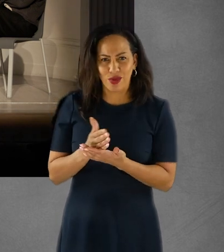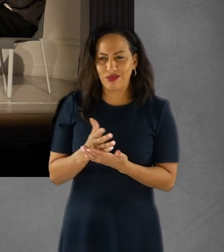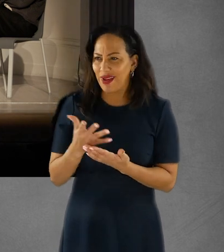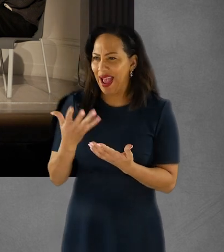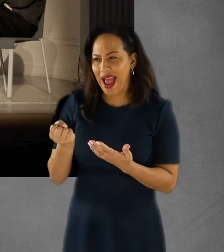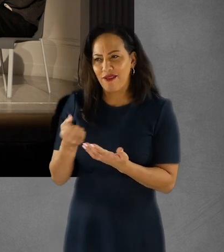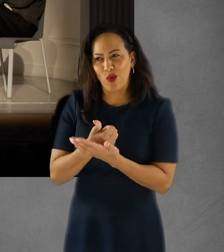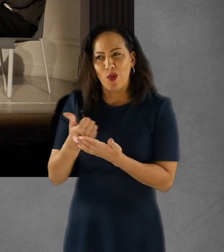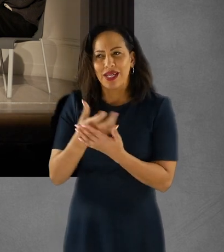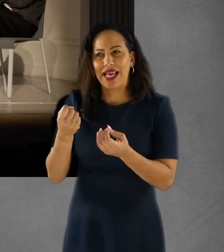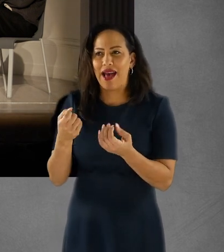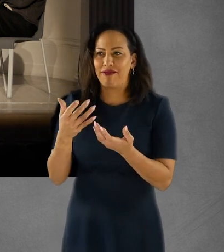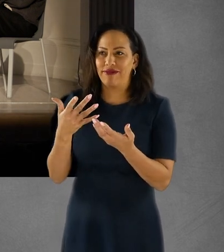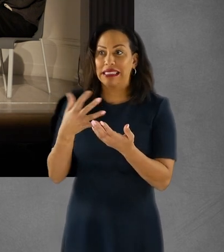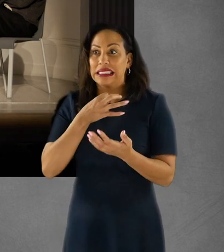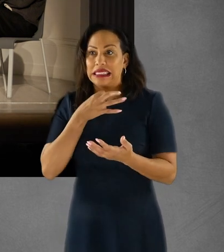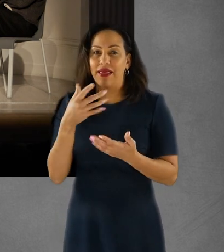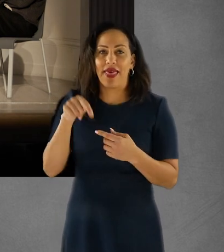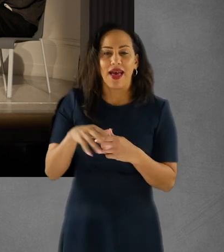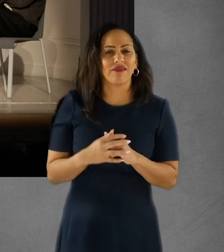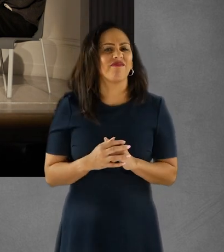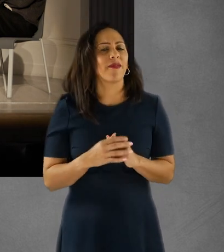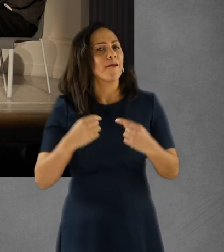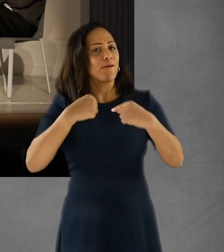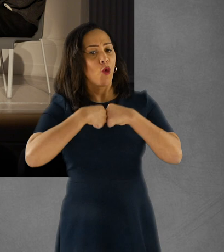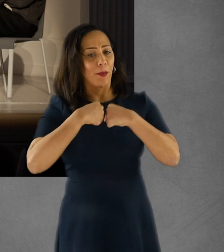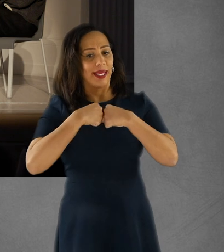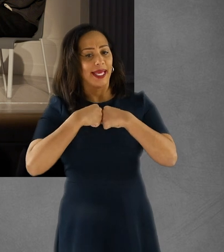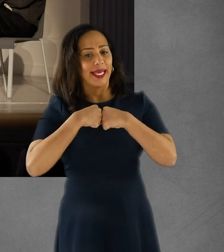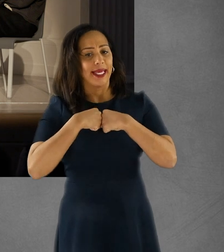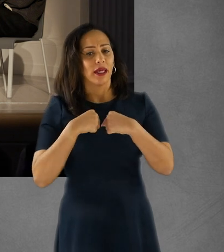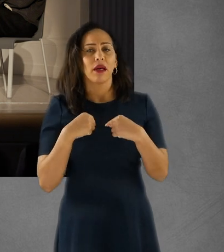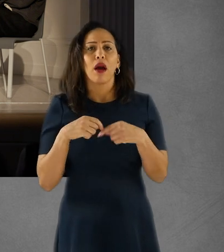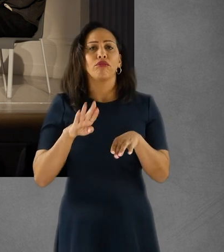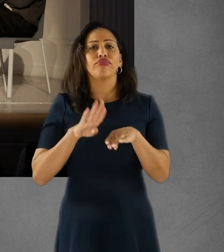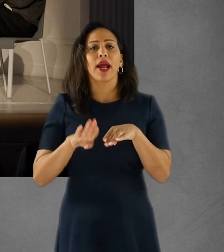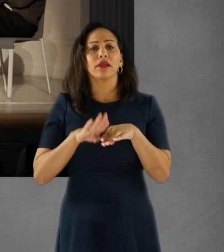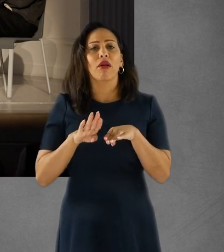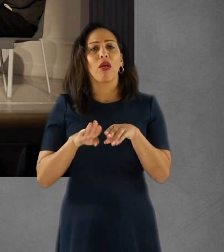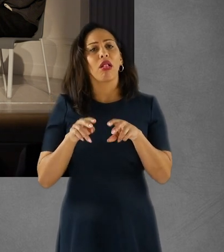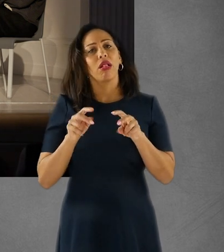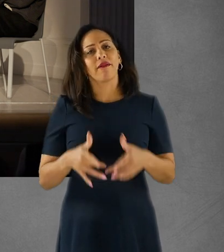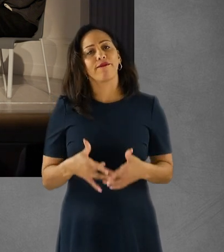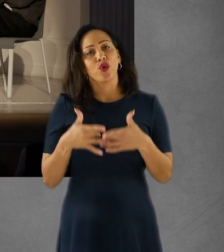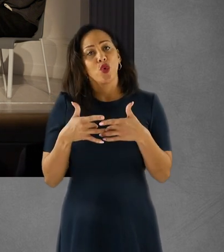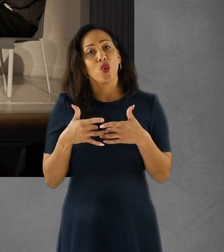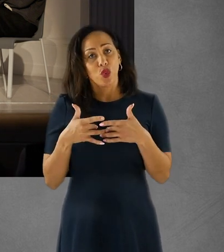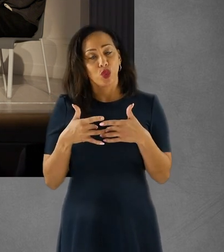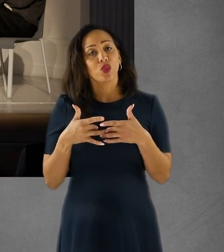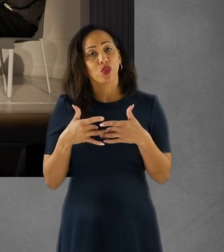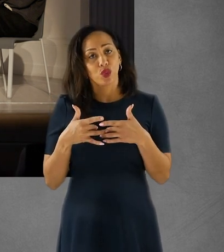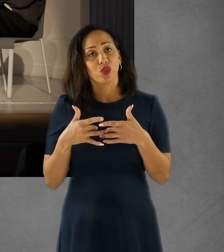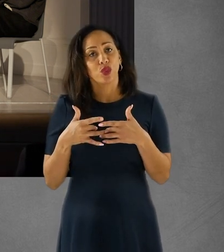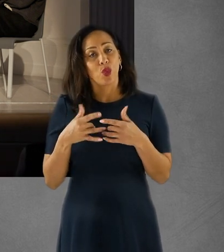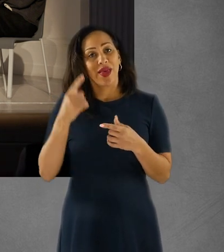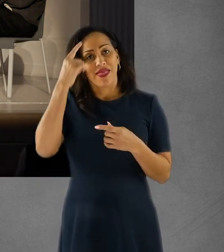the first, more practical level, for me, is that when we start to think about these interrelationship and this kind of the complex networks of entanglement,